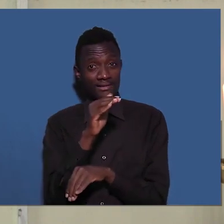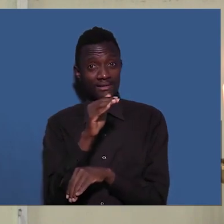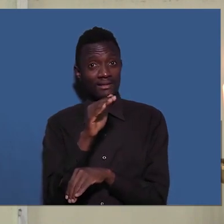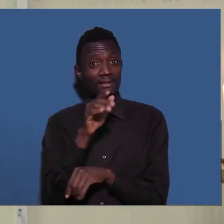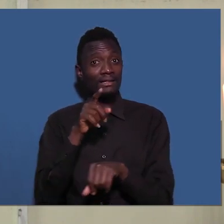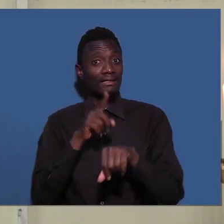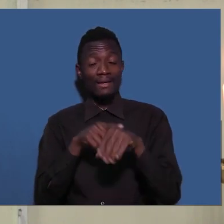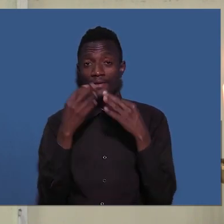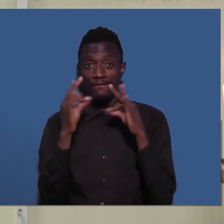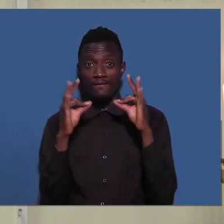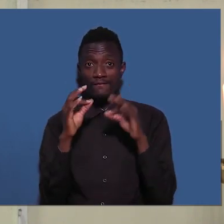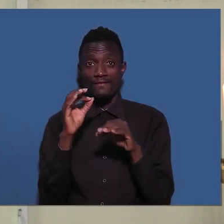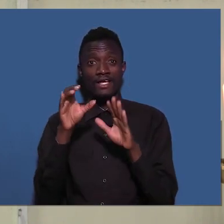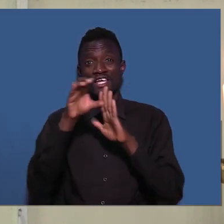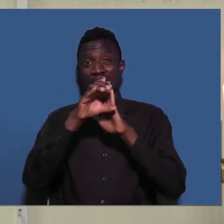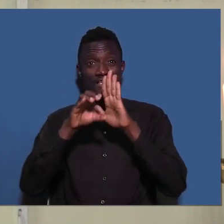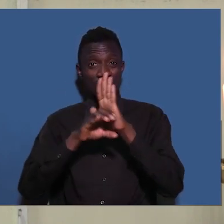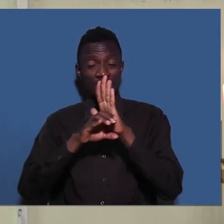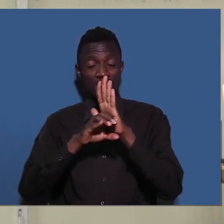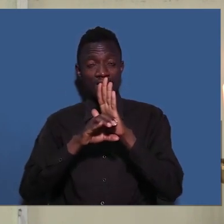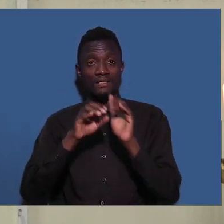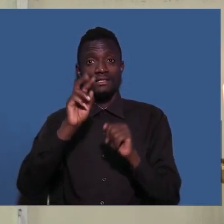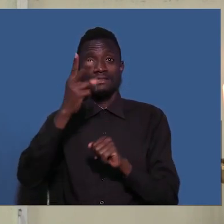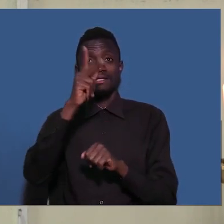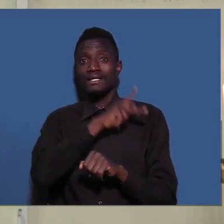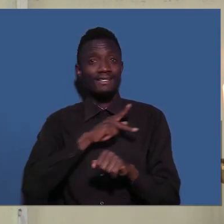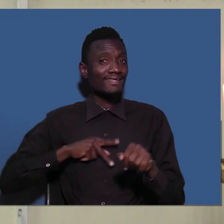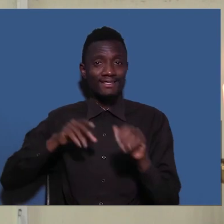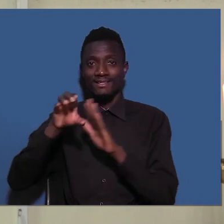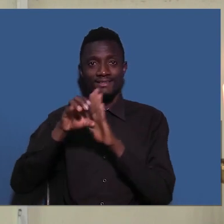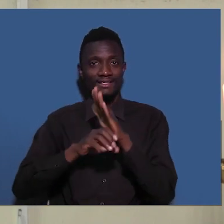of 2 Kings, and you'll find the story in full.